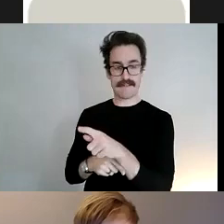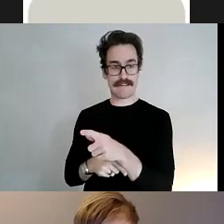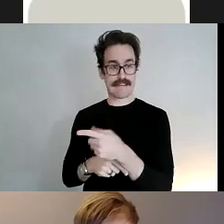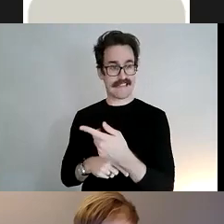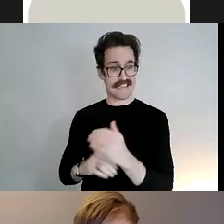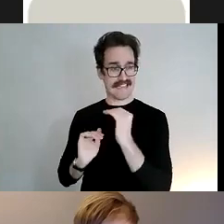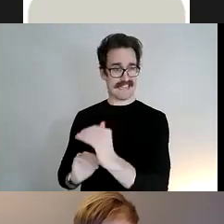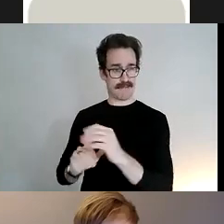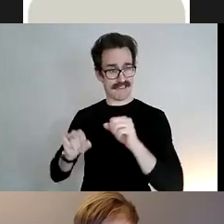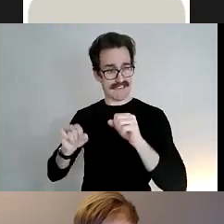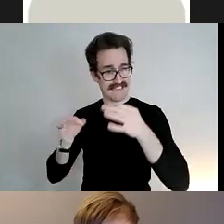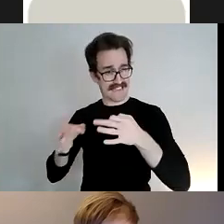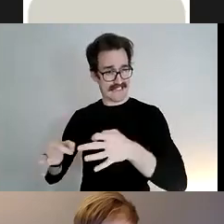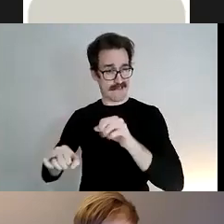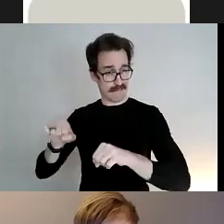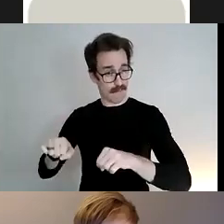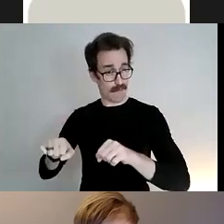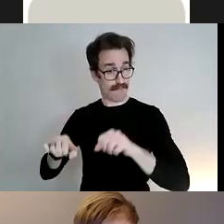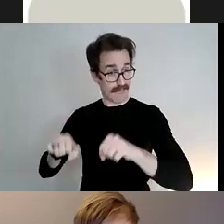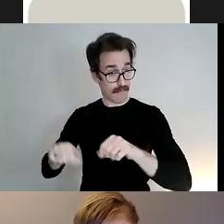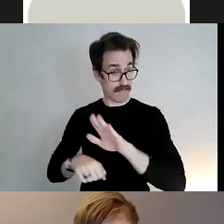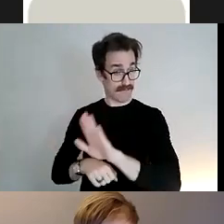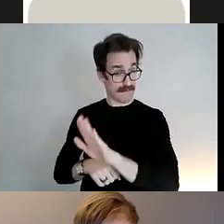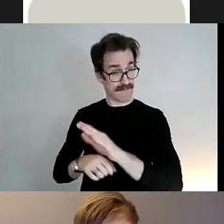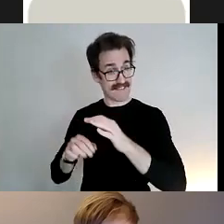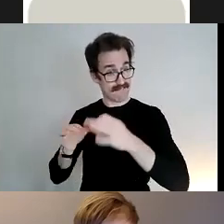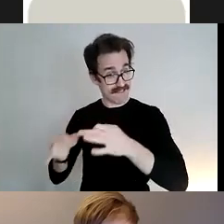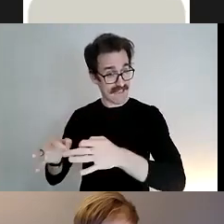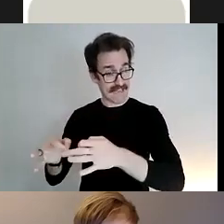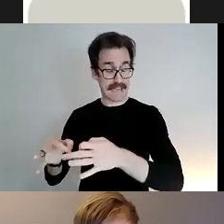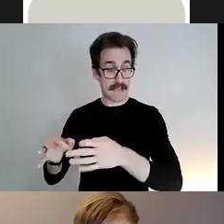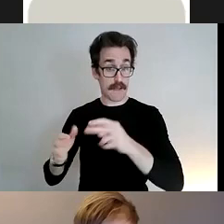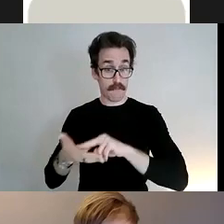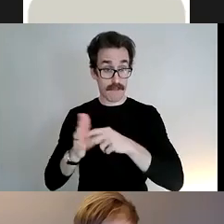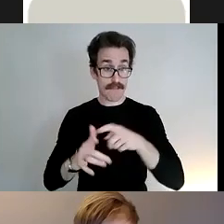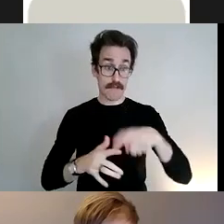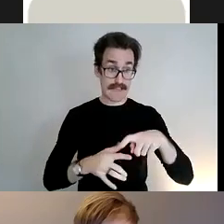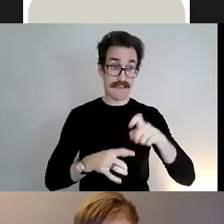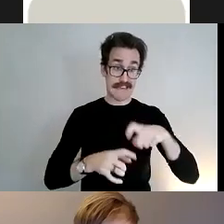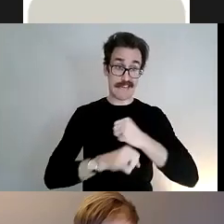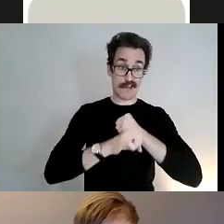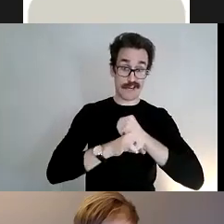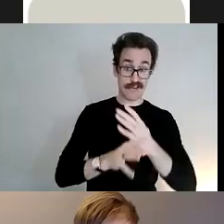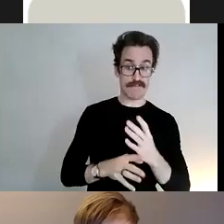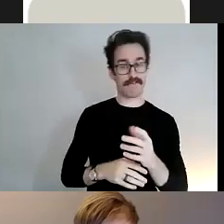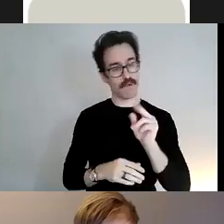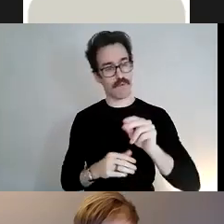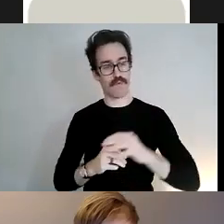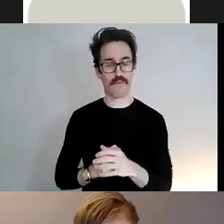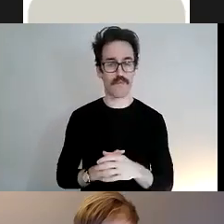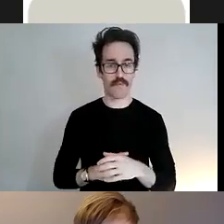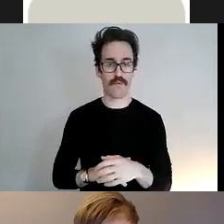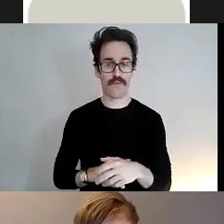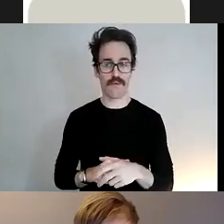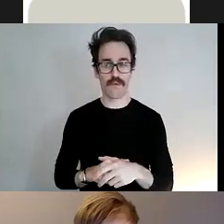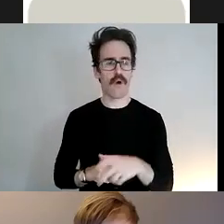guardian. Like I said earlier, people can be incapable in certain areas, but not other areas. So again, something to kind